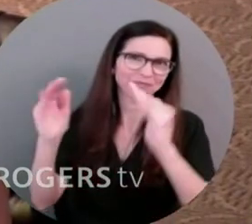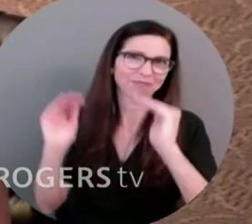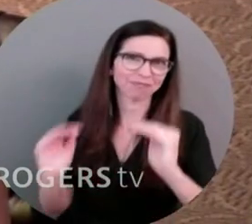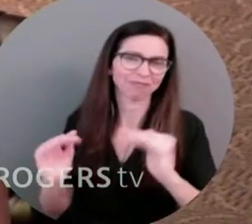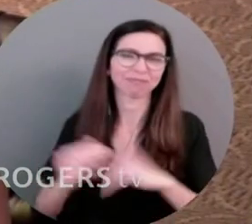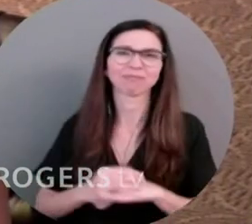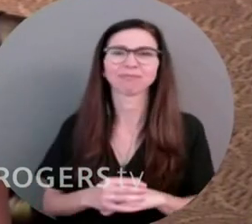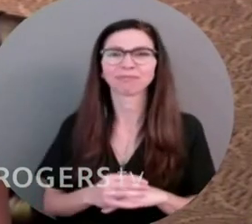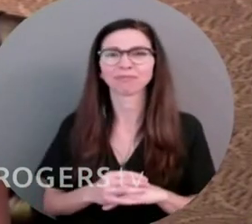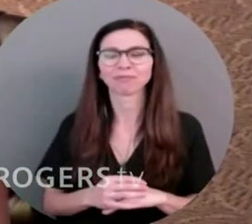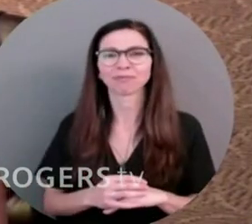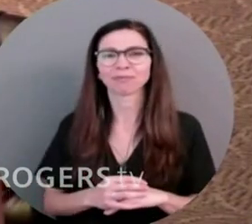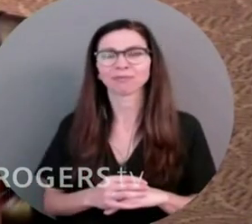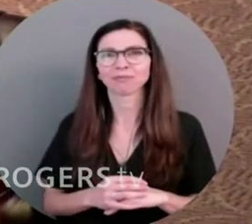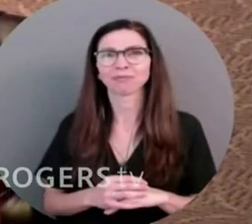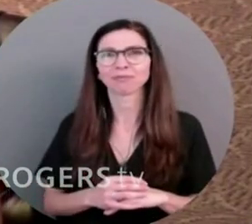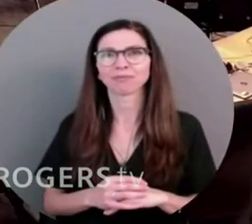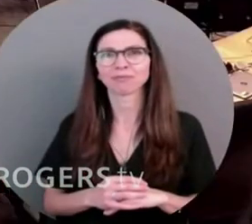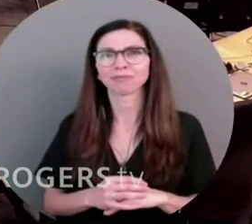on the city from the burbs.